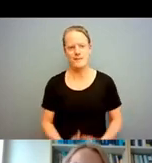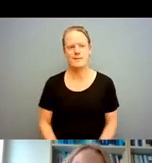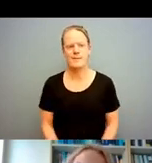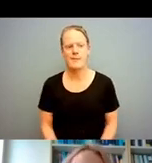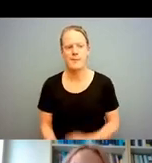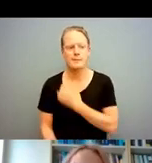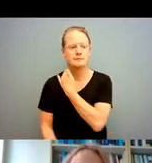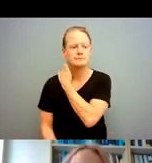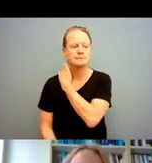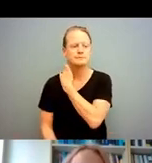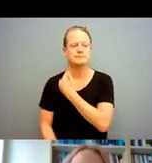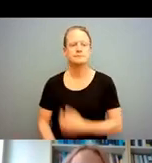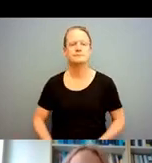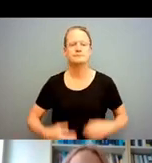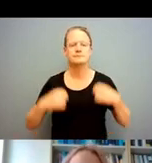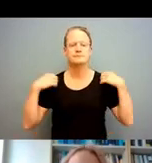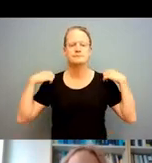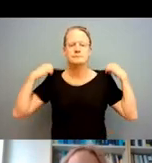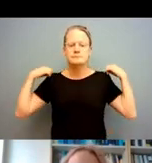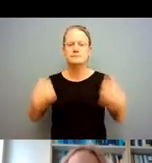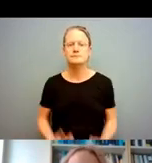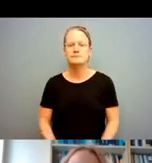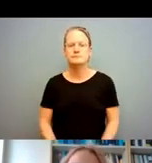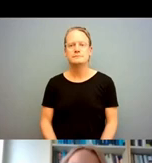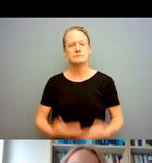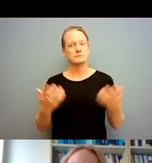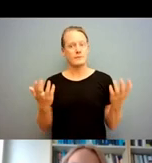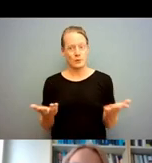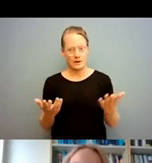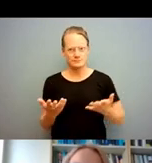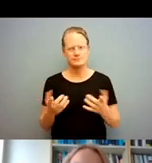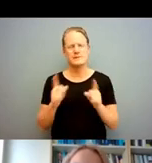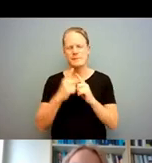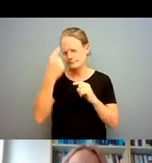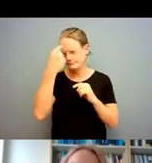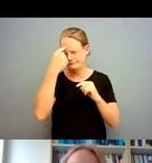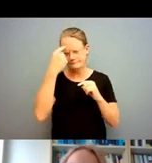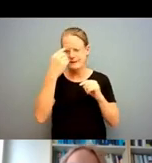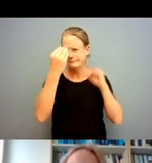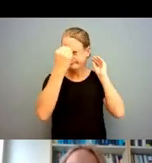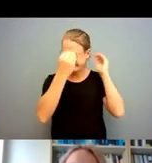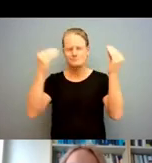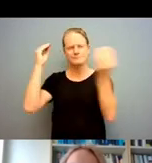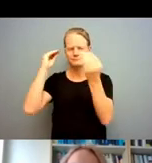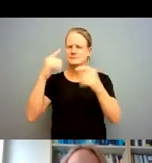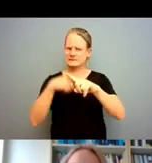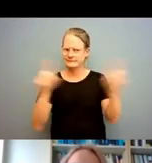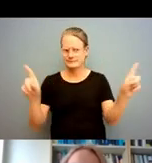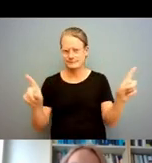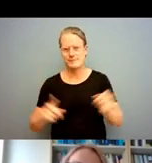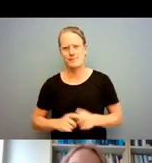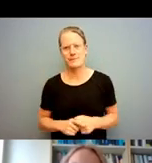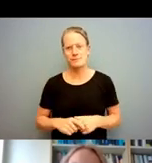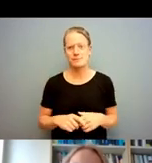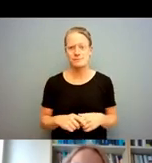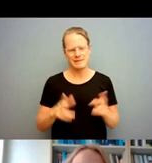existing, or it exists in some environments, of course, but it's the international understanding, the understanding of